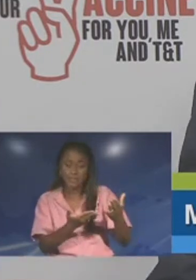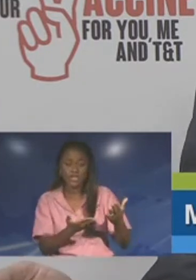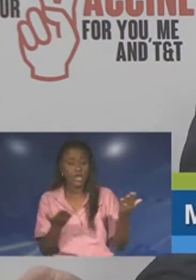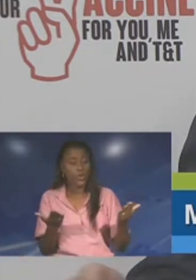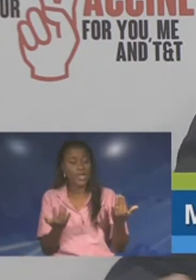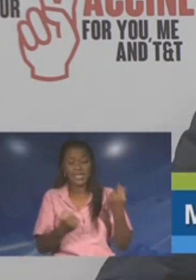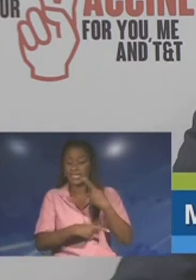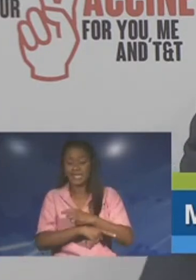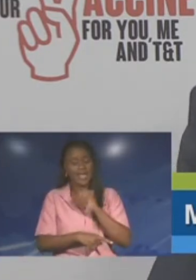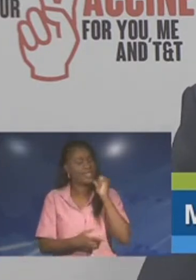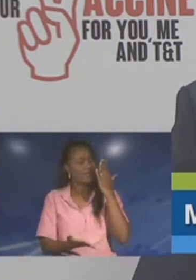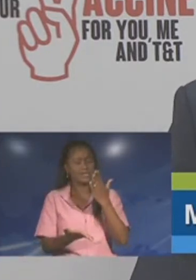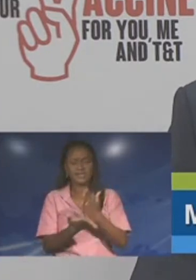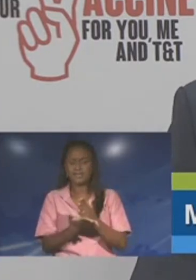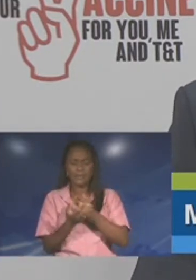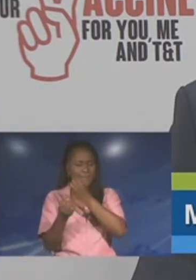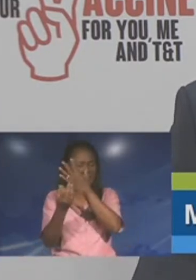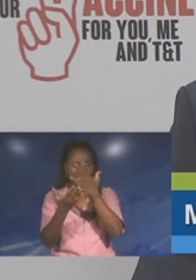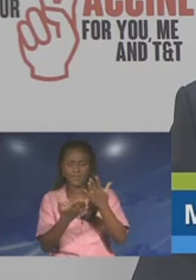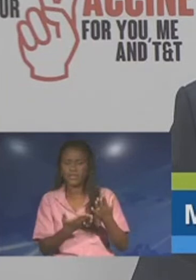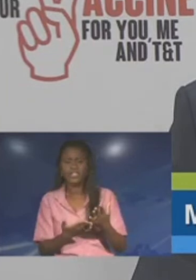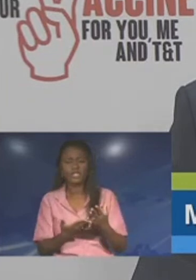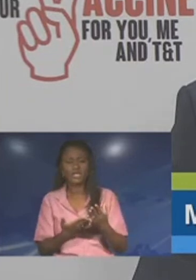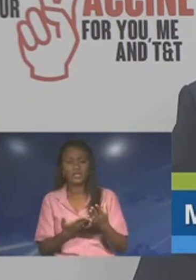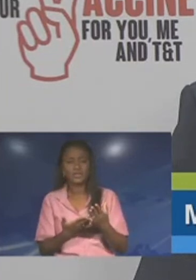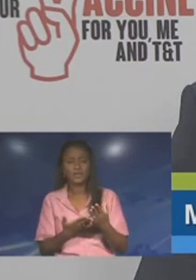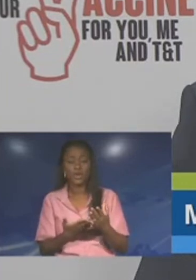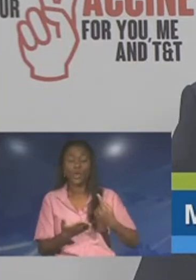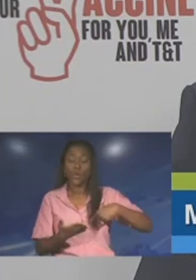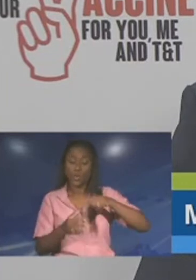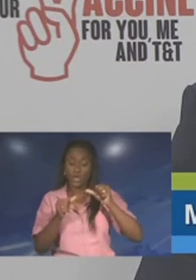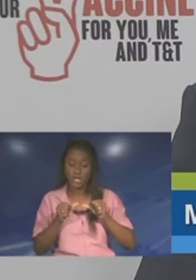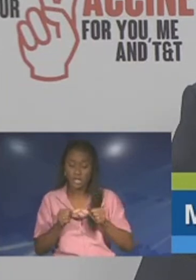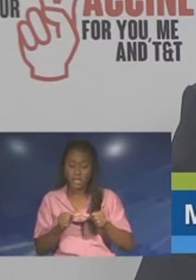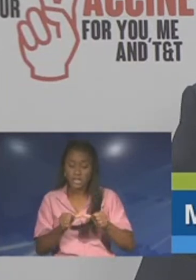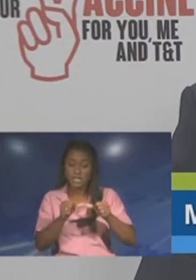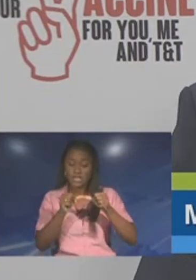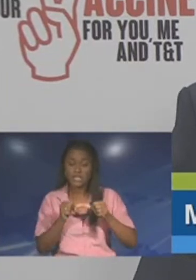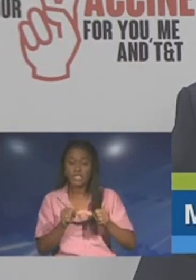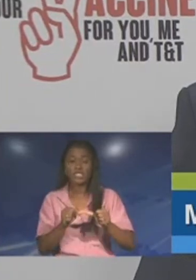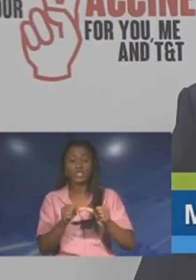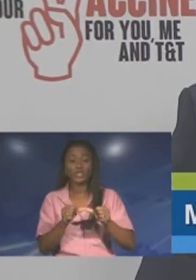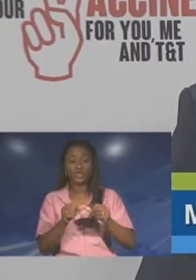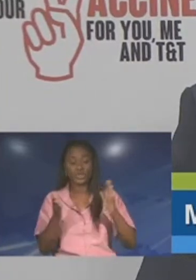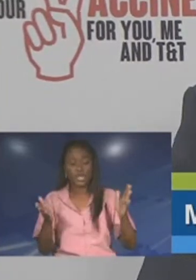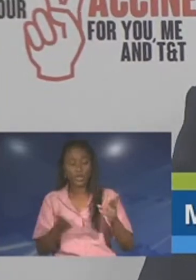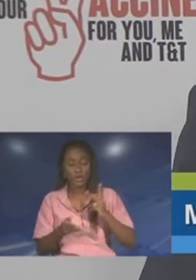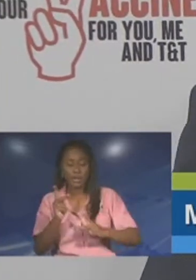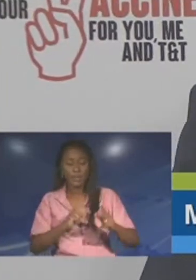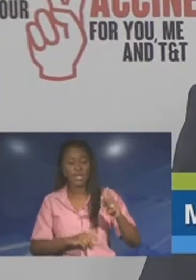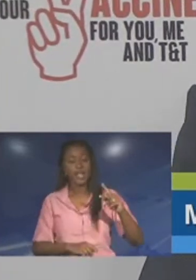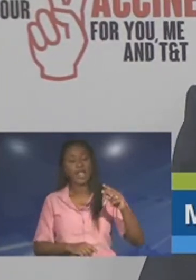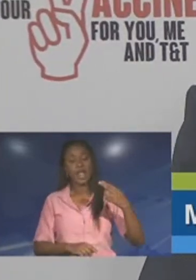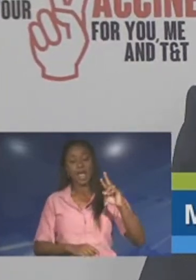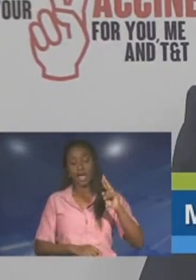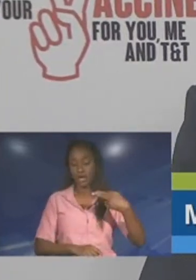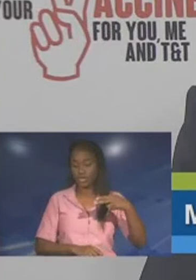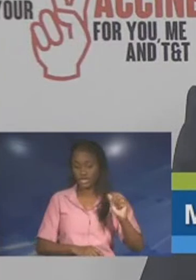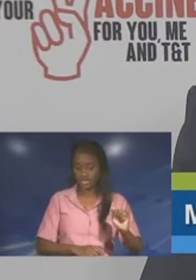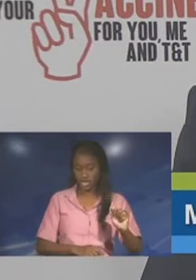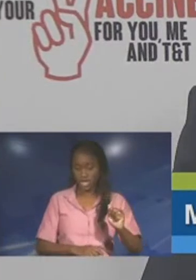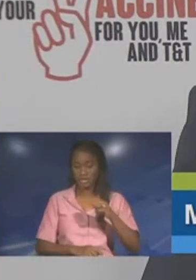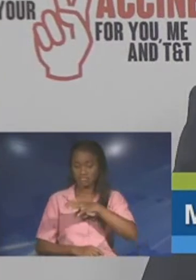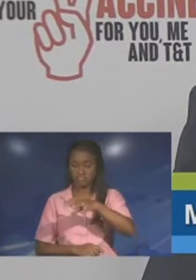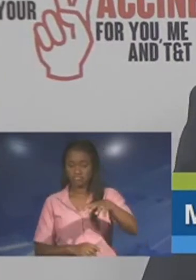not stopped the press conferences. We continue to engage people at the level of the RHAs. We continue